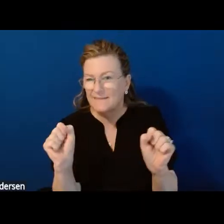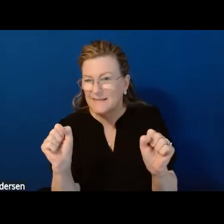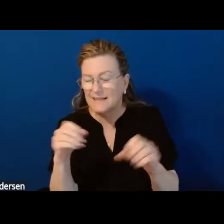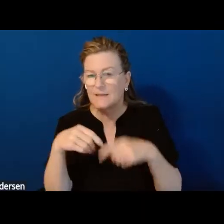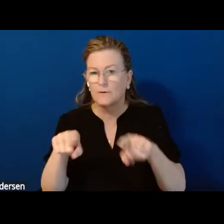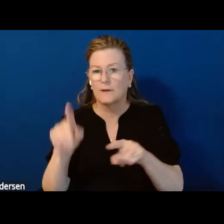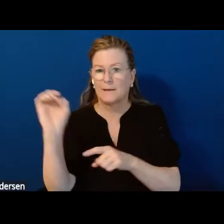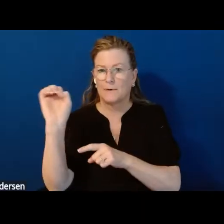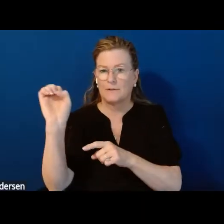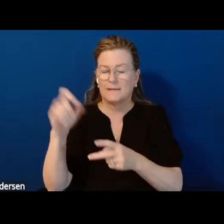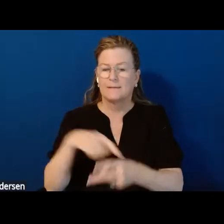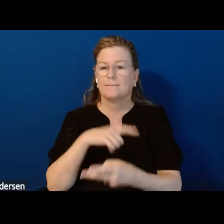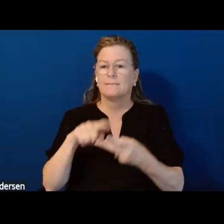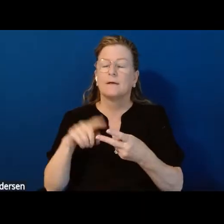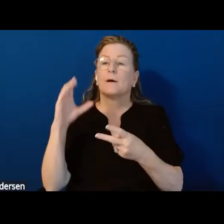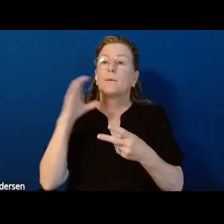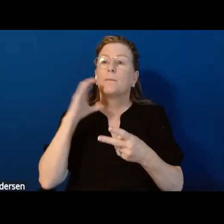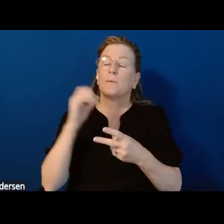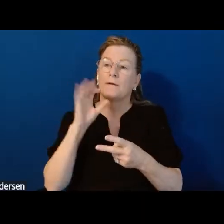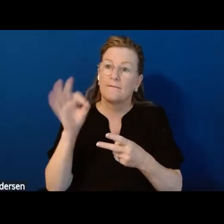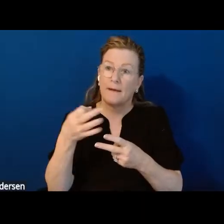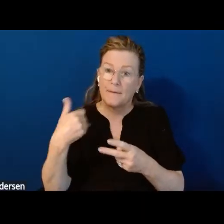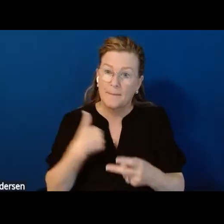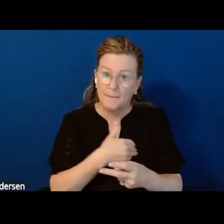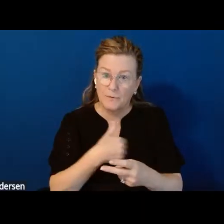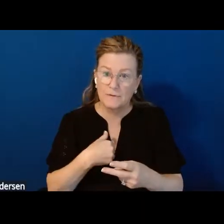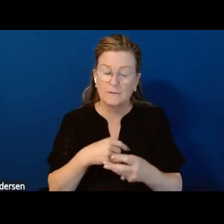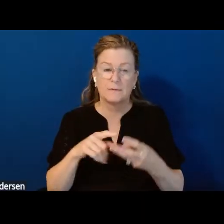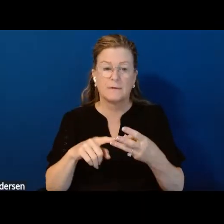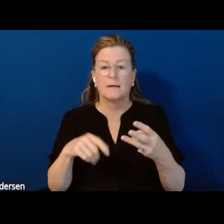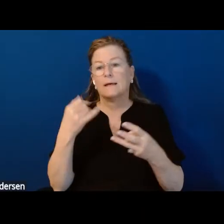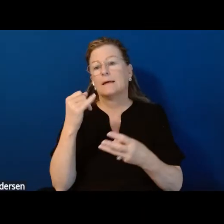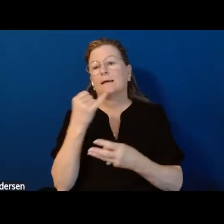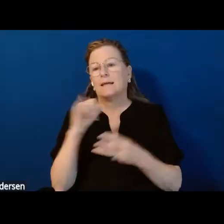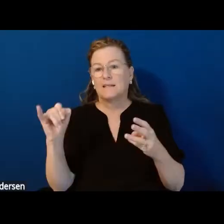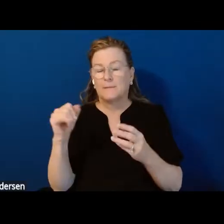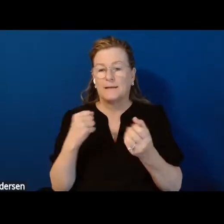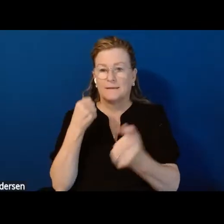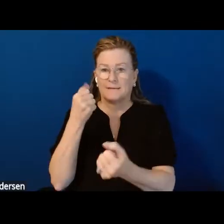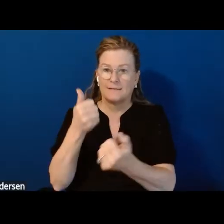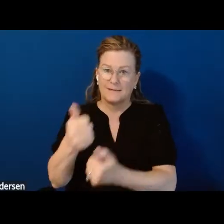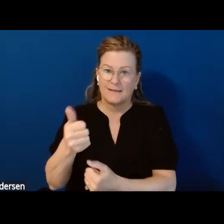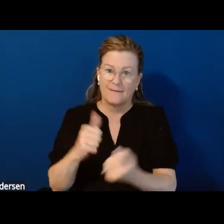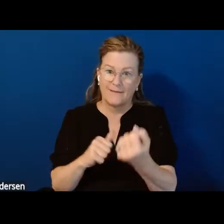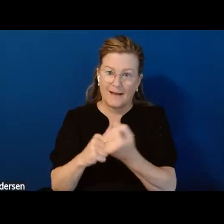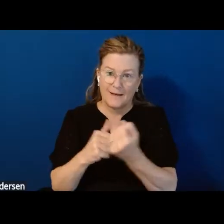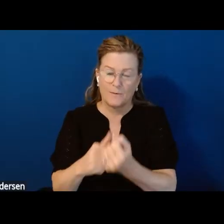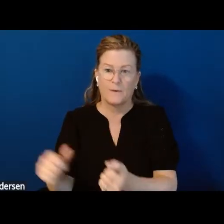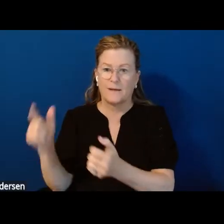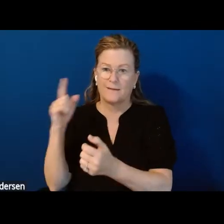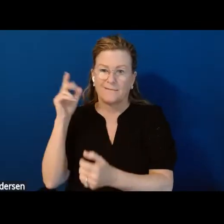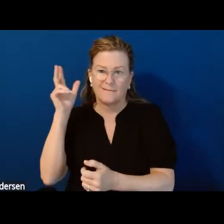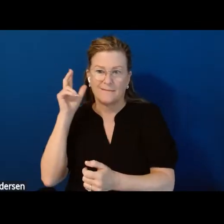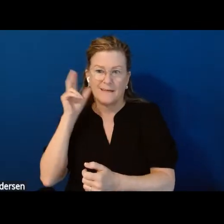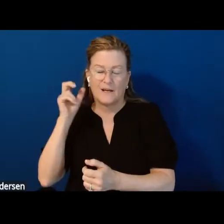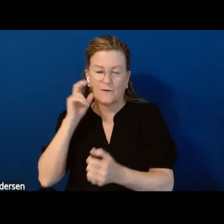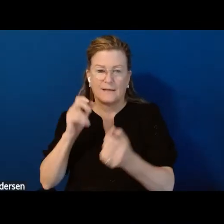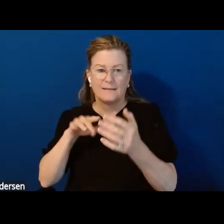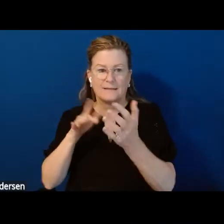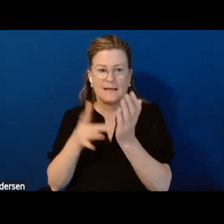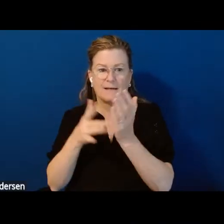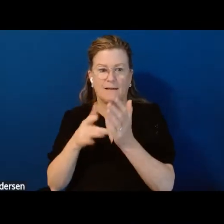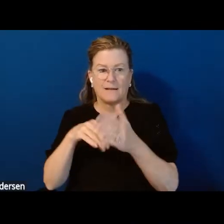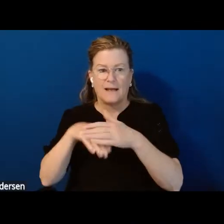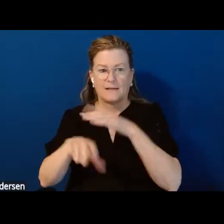emergencies, communication with family members, independence and self-advocacy with hearing technology, access during the entire school